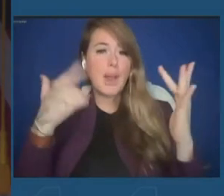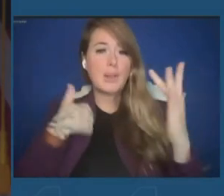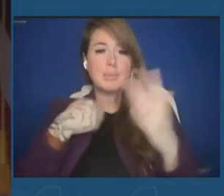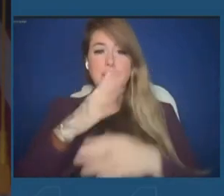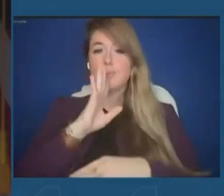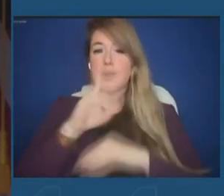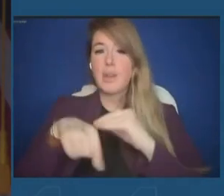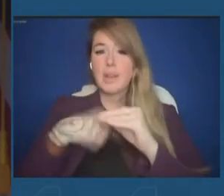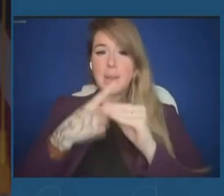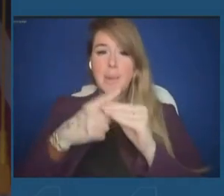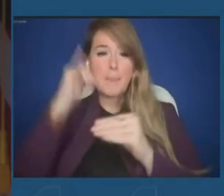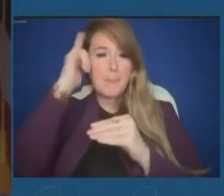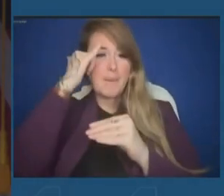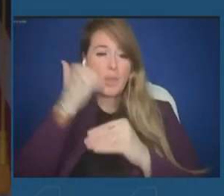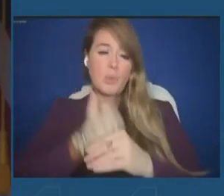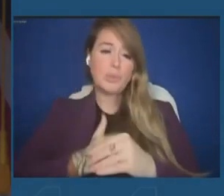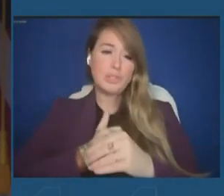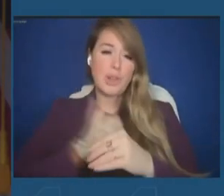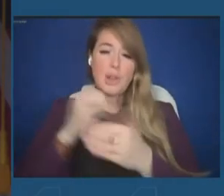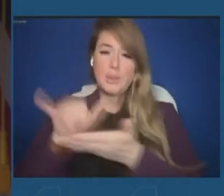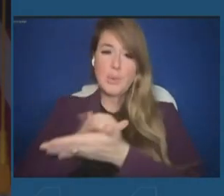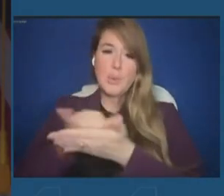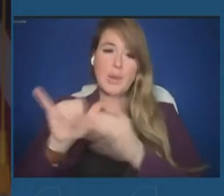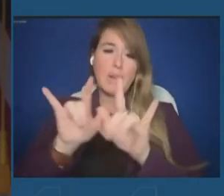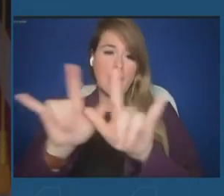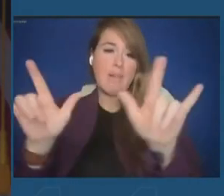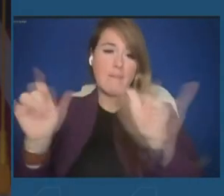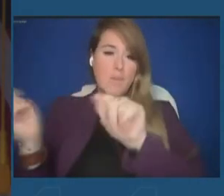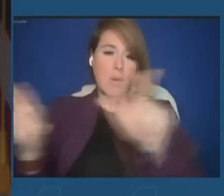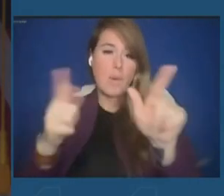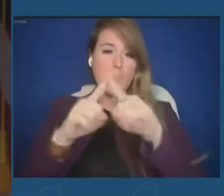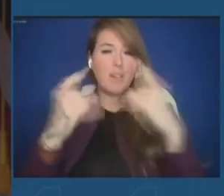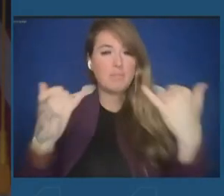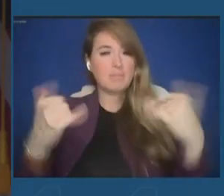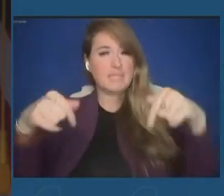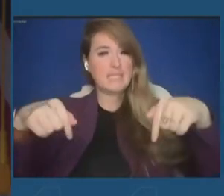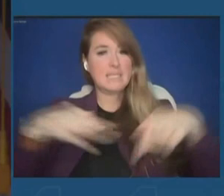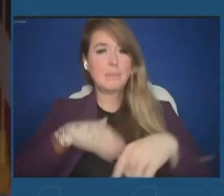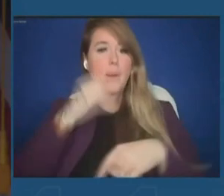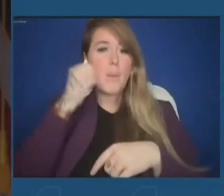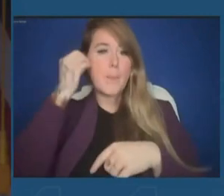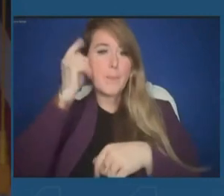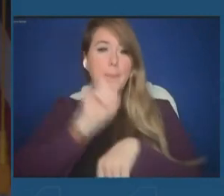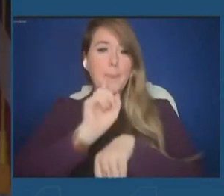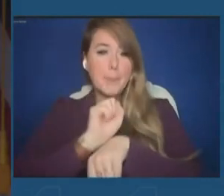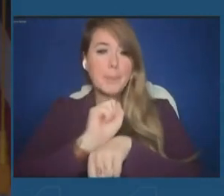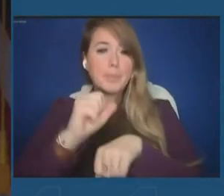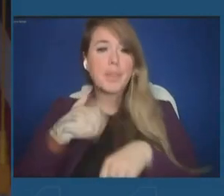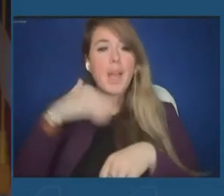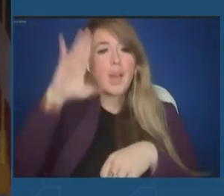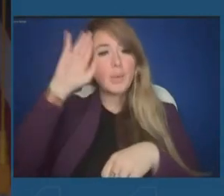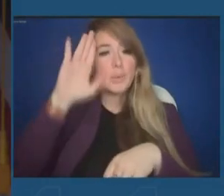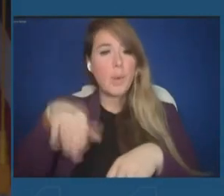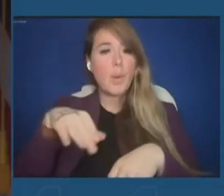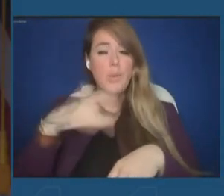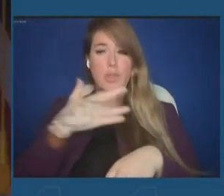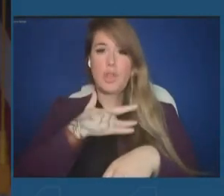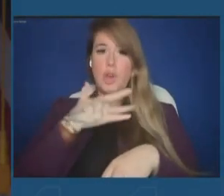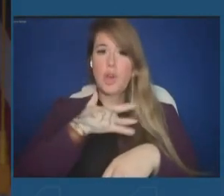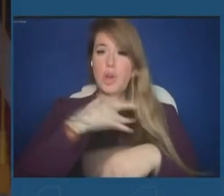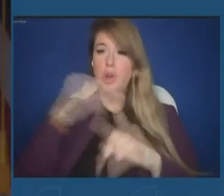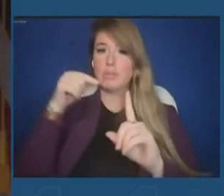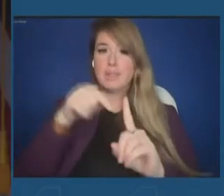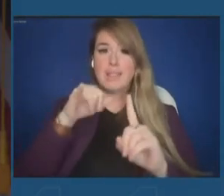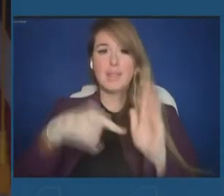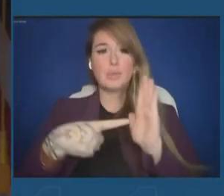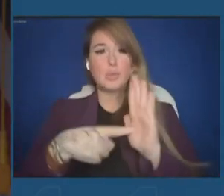Sorry, rest of state, I love you too, but this is my home. I know the heart of the people here, how tough we